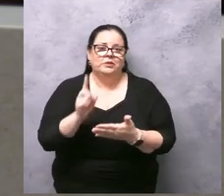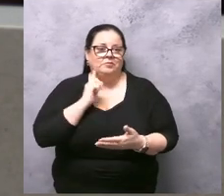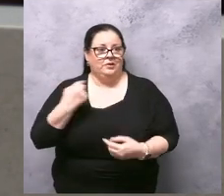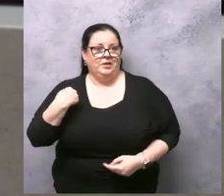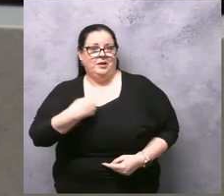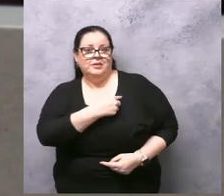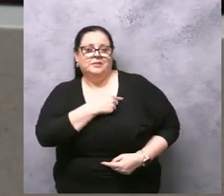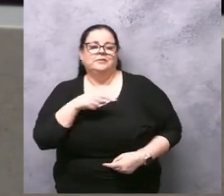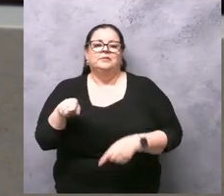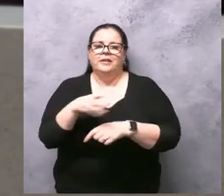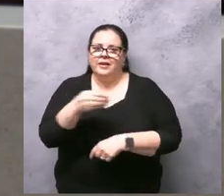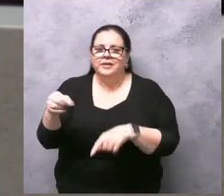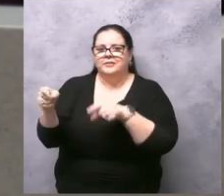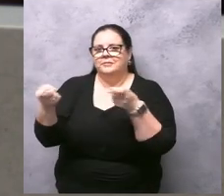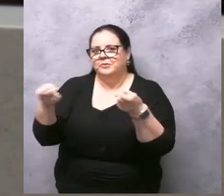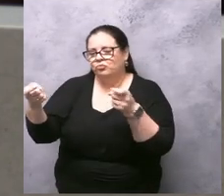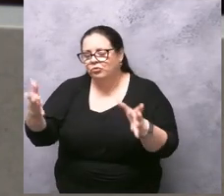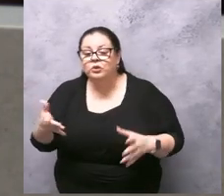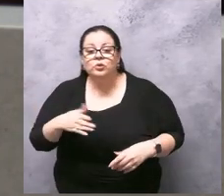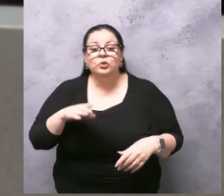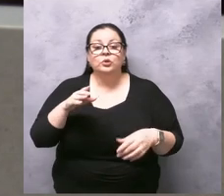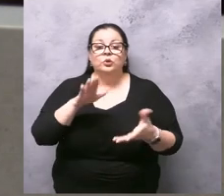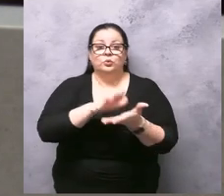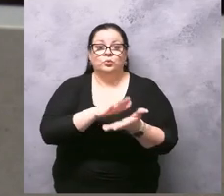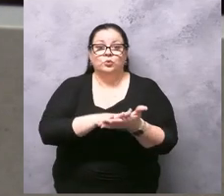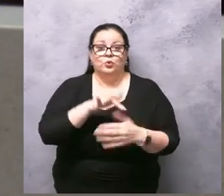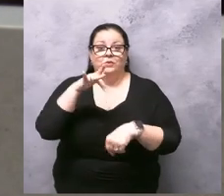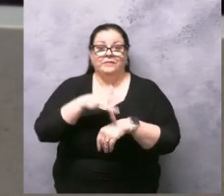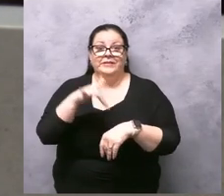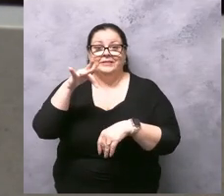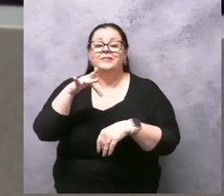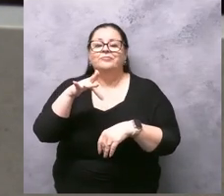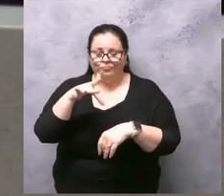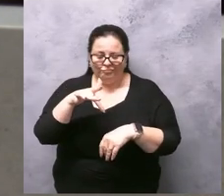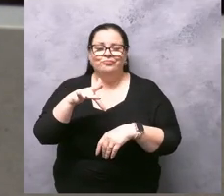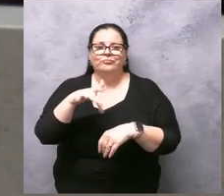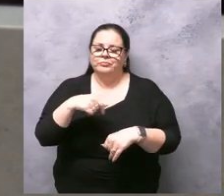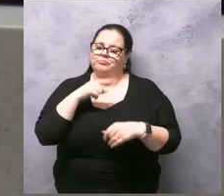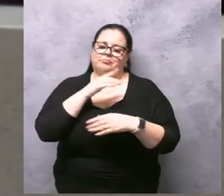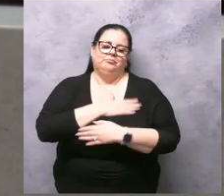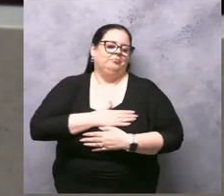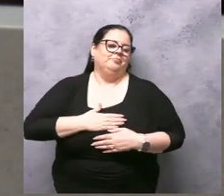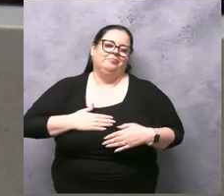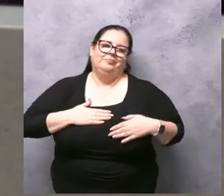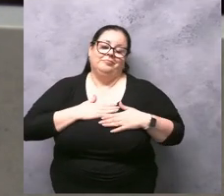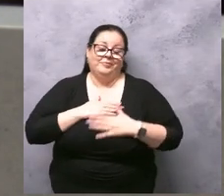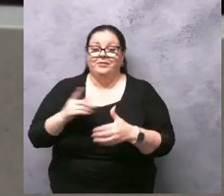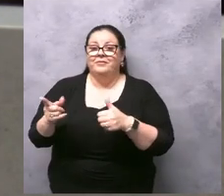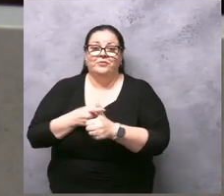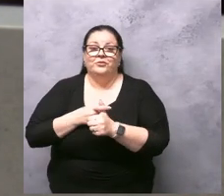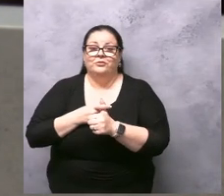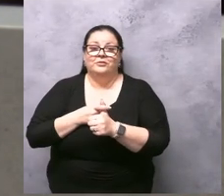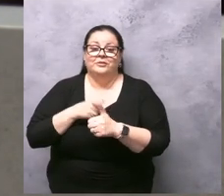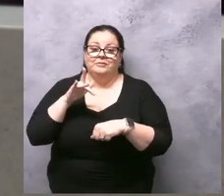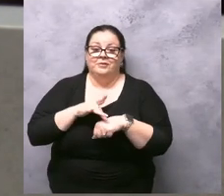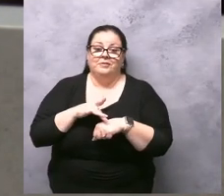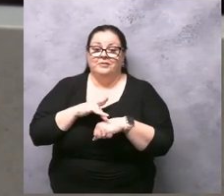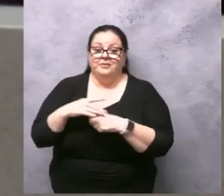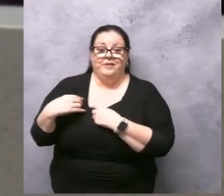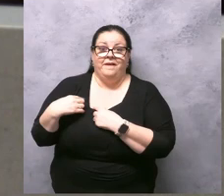and administration. School visits gotten kicked off, and I'm thoroughly enjoying them. My very first school visit